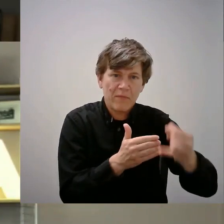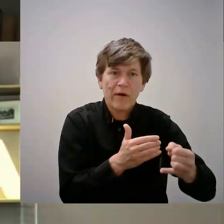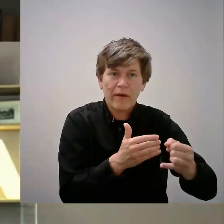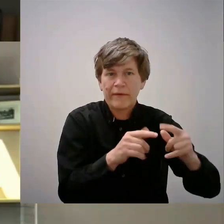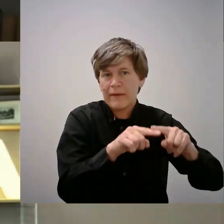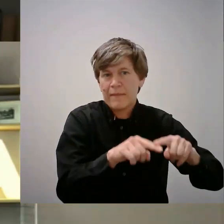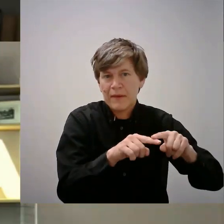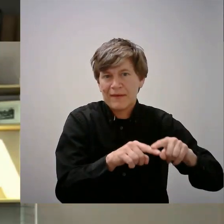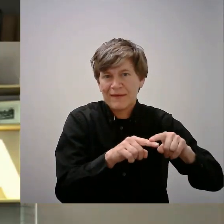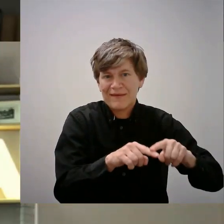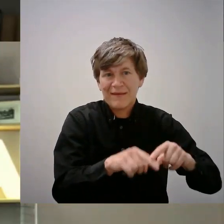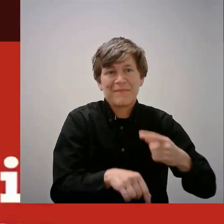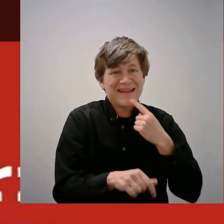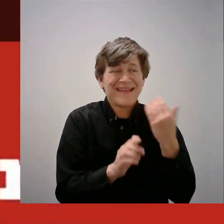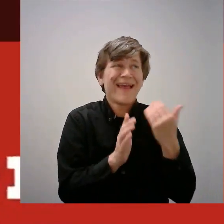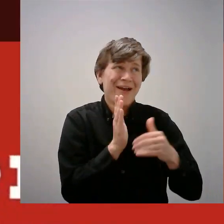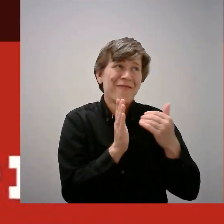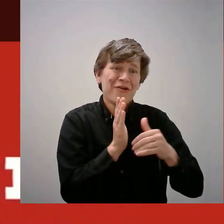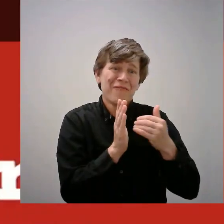should make a drinking game out of it.